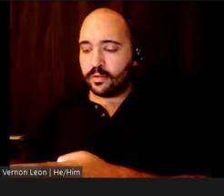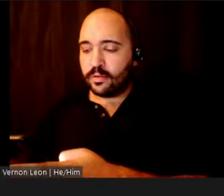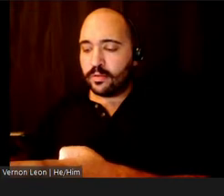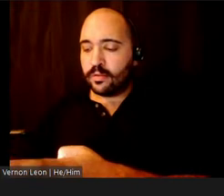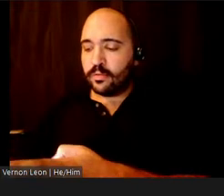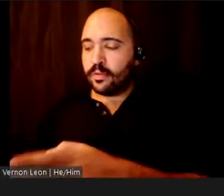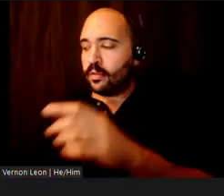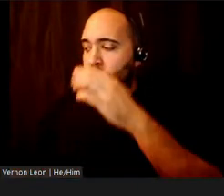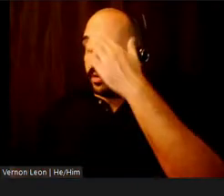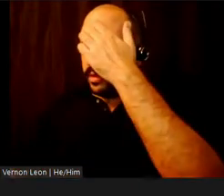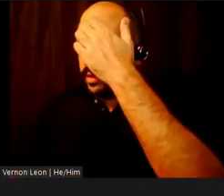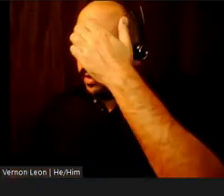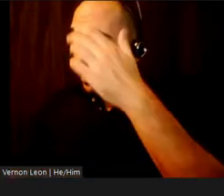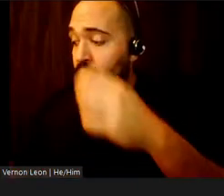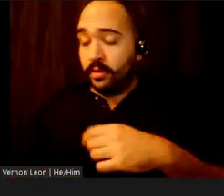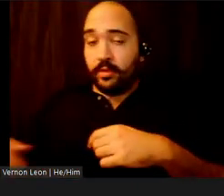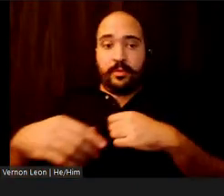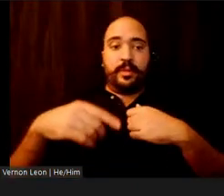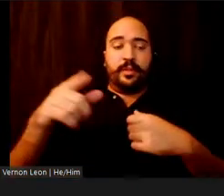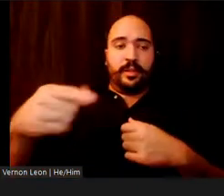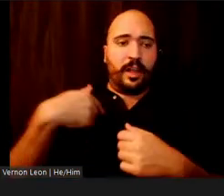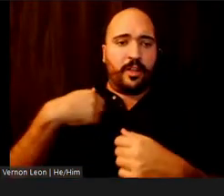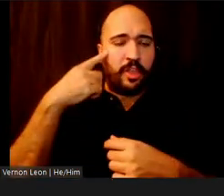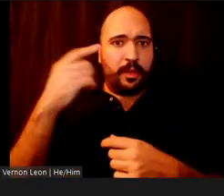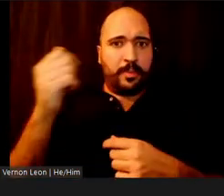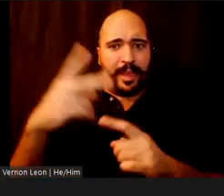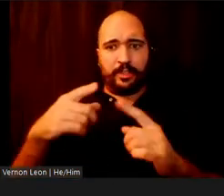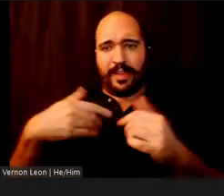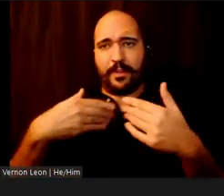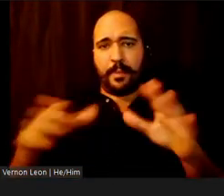effects and benefits, and then have a public comment session.